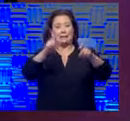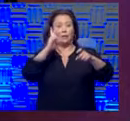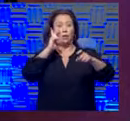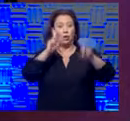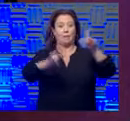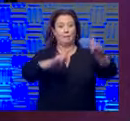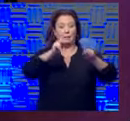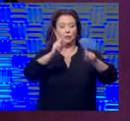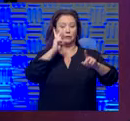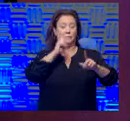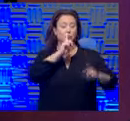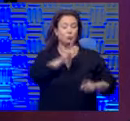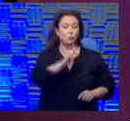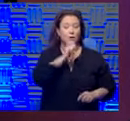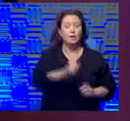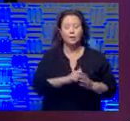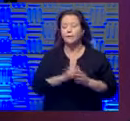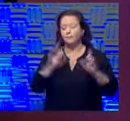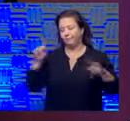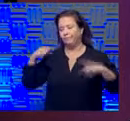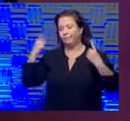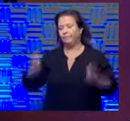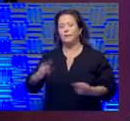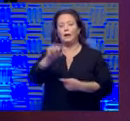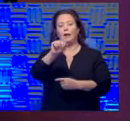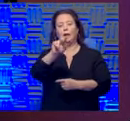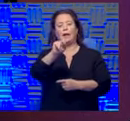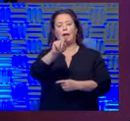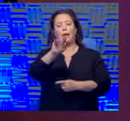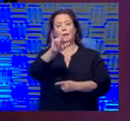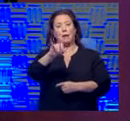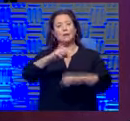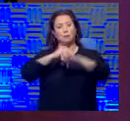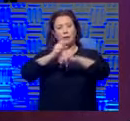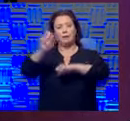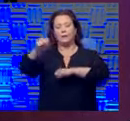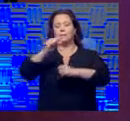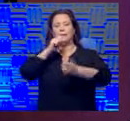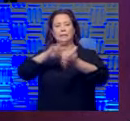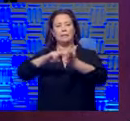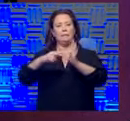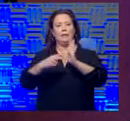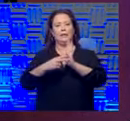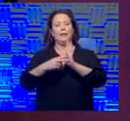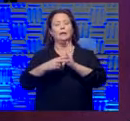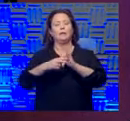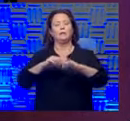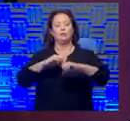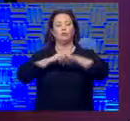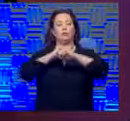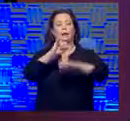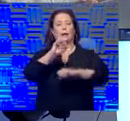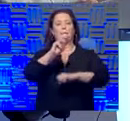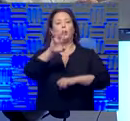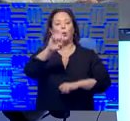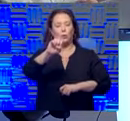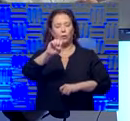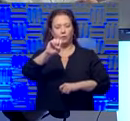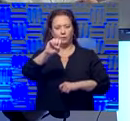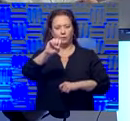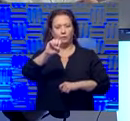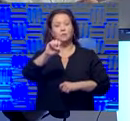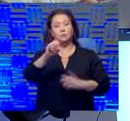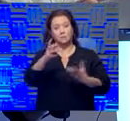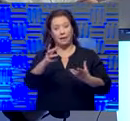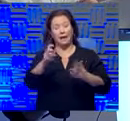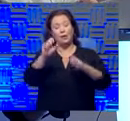that, throughout forever we've known that antibodies are protective, but that does not necessarily mean that we know that they're immune. Right, and it doesn't mean that you